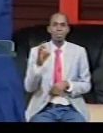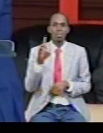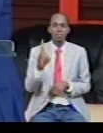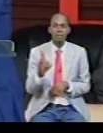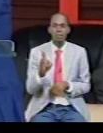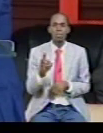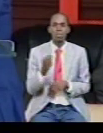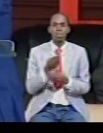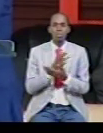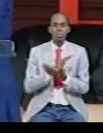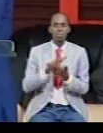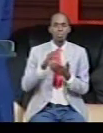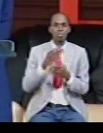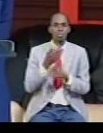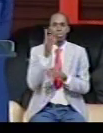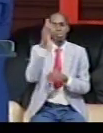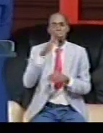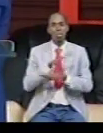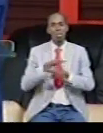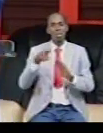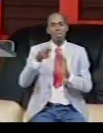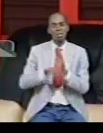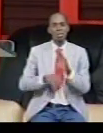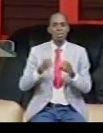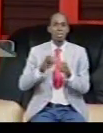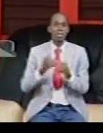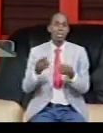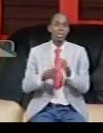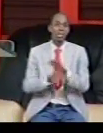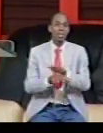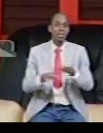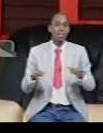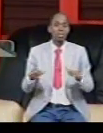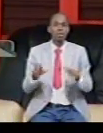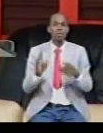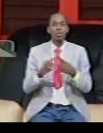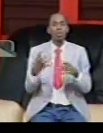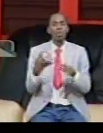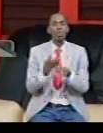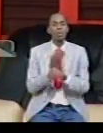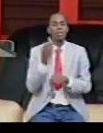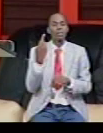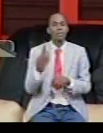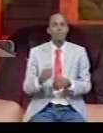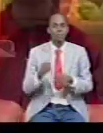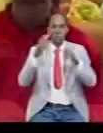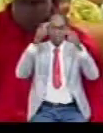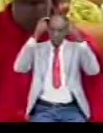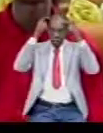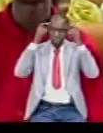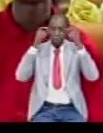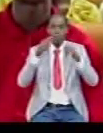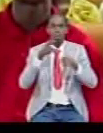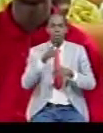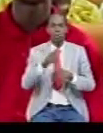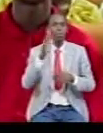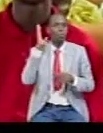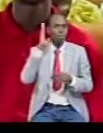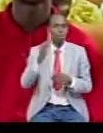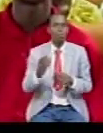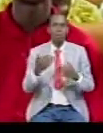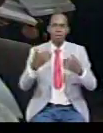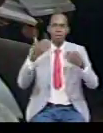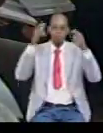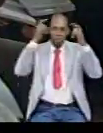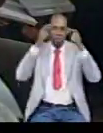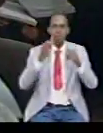entrenched godlessness in the land to win the crown. You will wear a